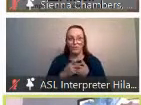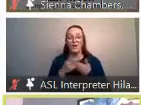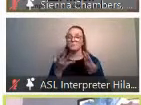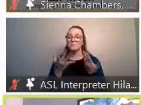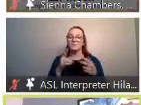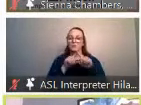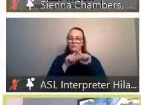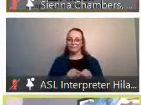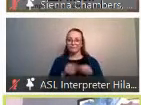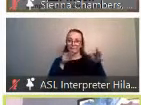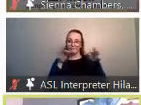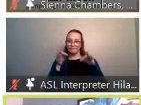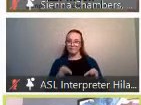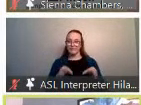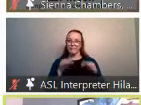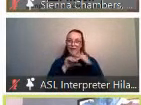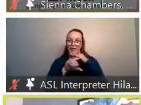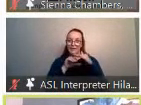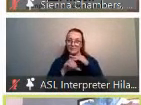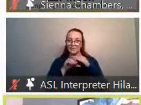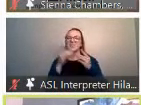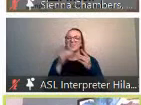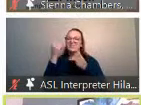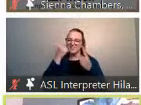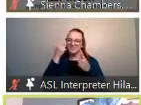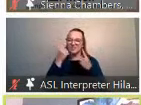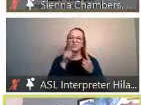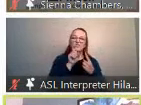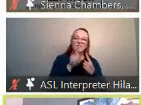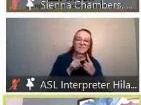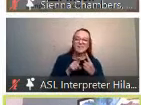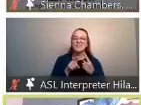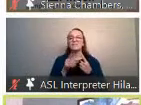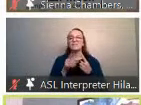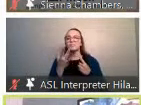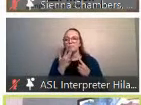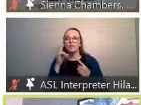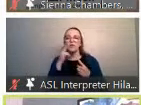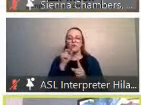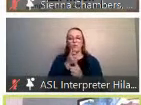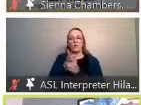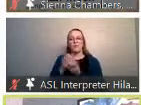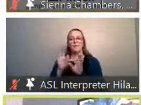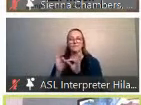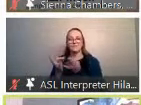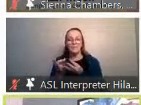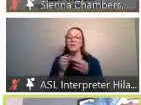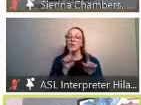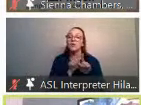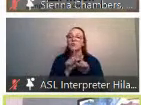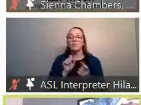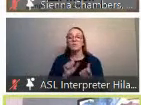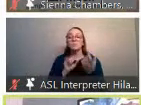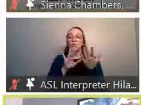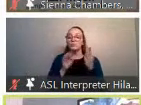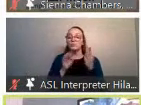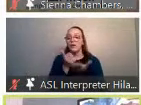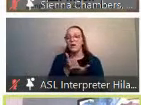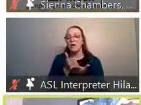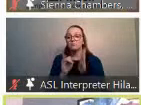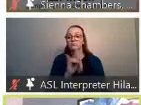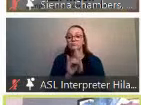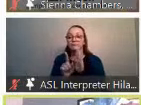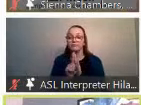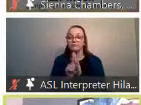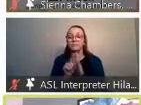that considers the needs and preferences of families. This approach can also help the work group identify where families